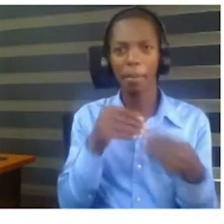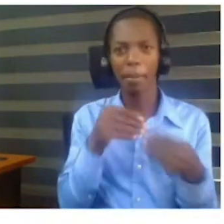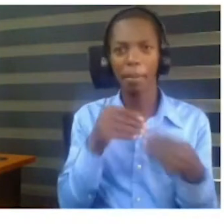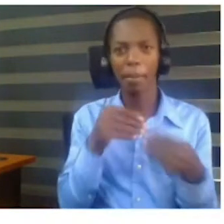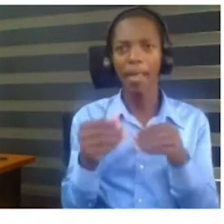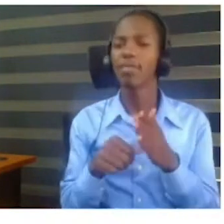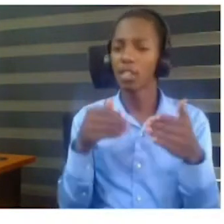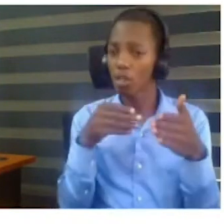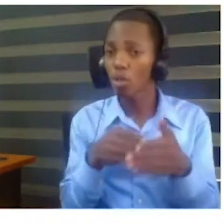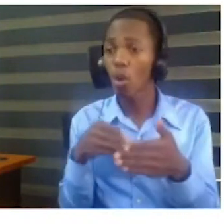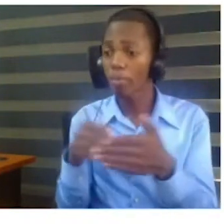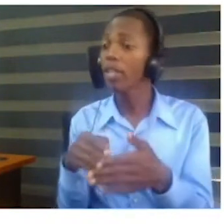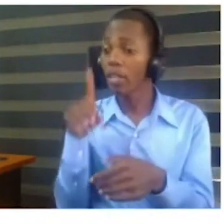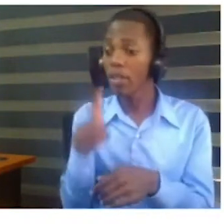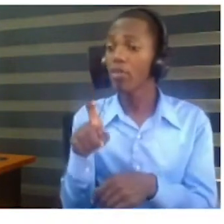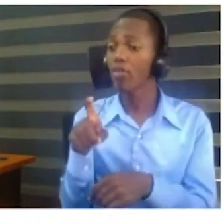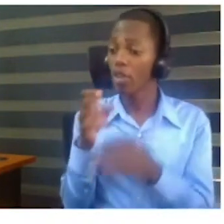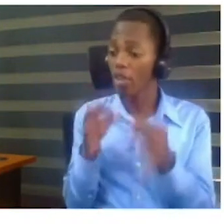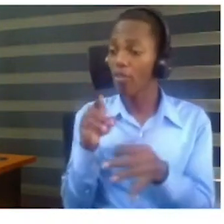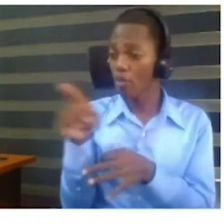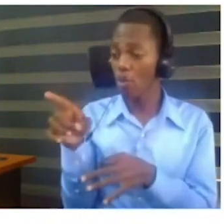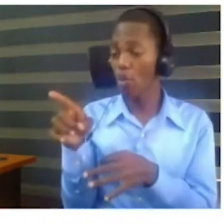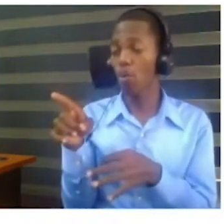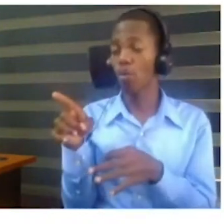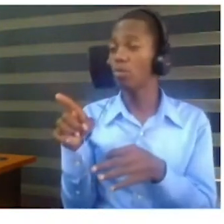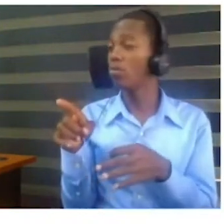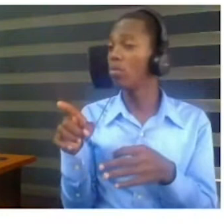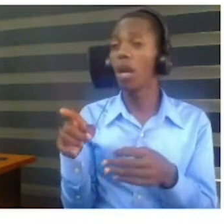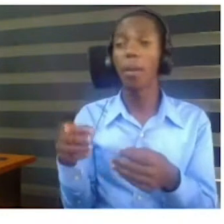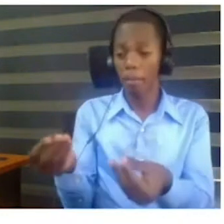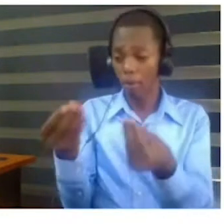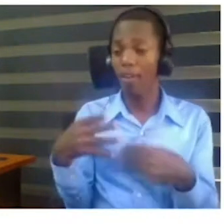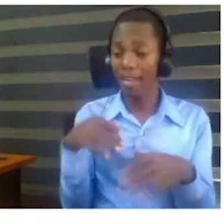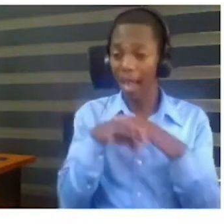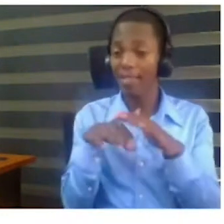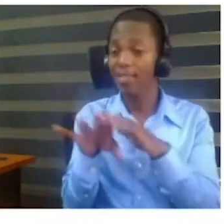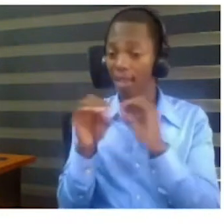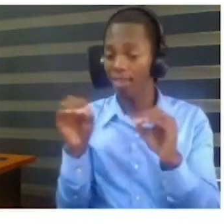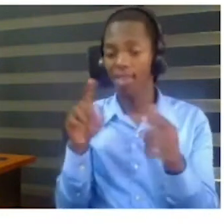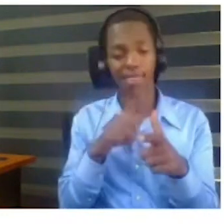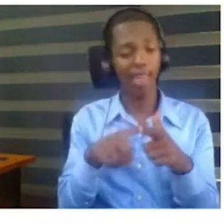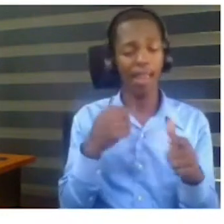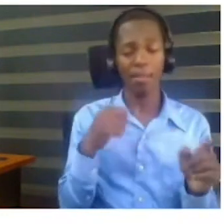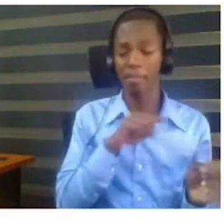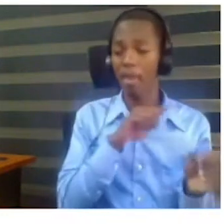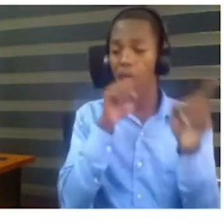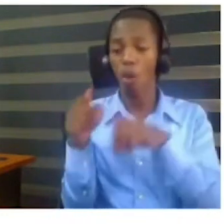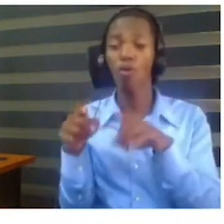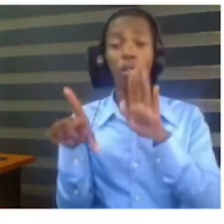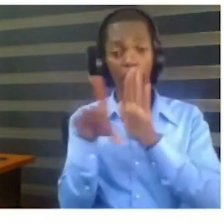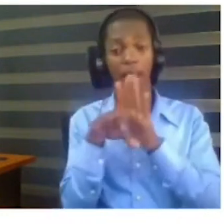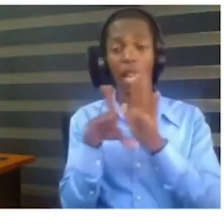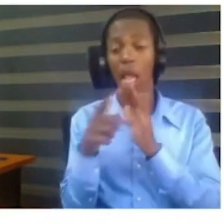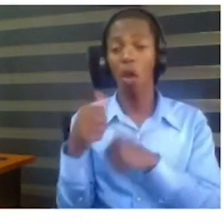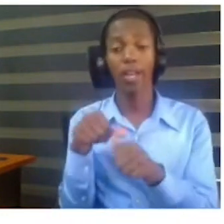the menu, I'm going to take legal action. I had no idea how to do that. I